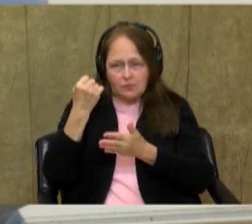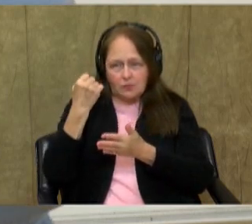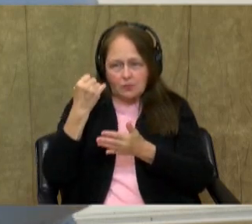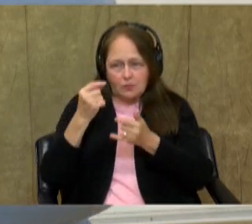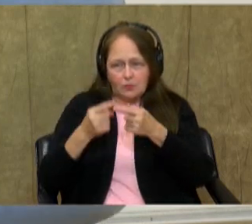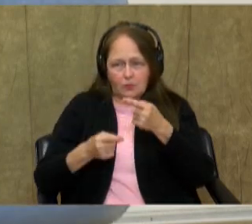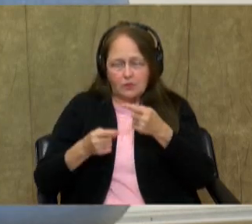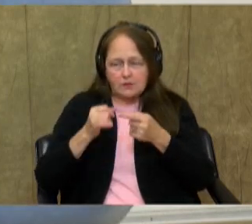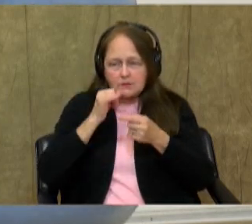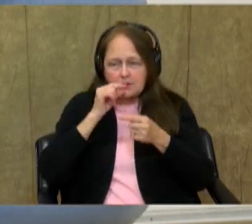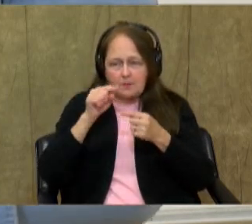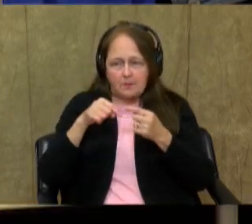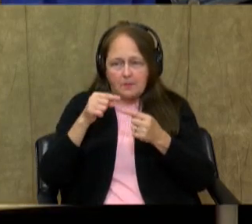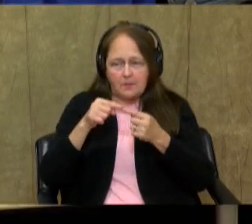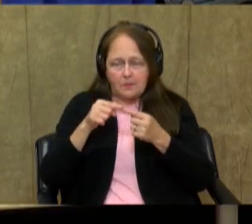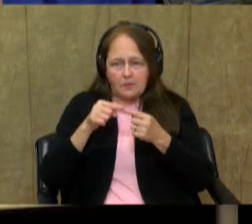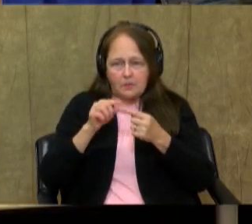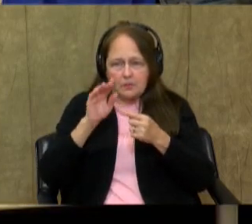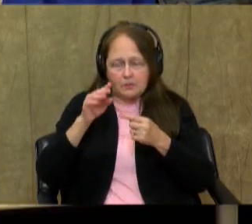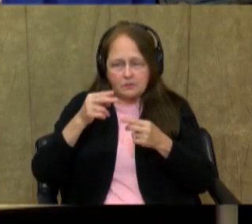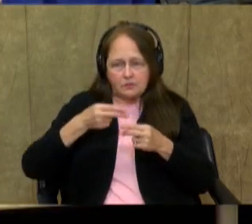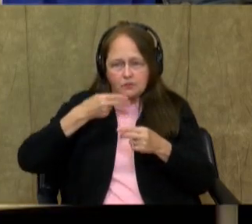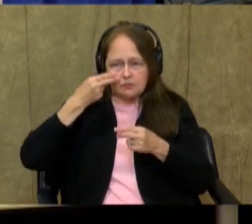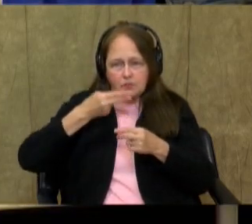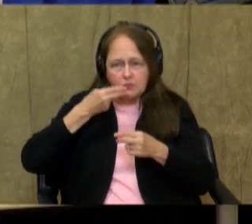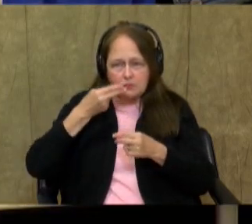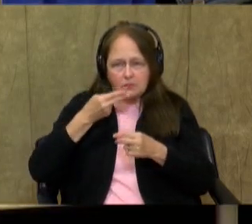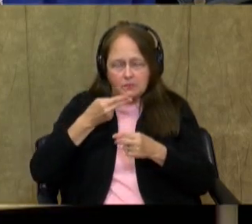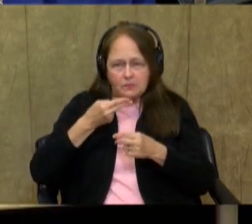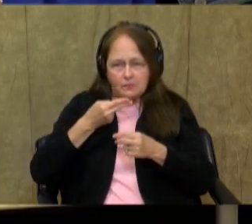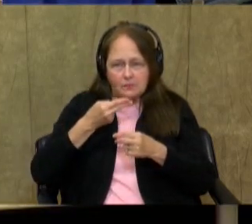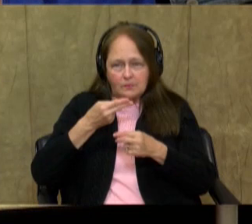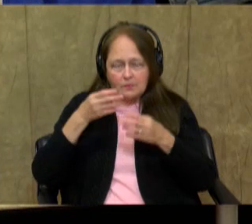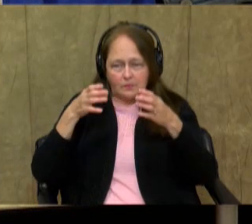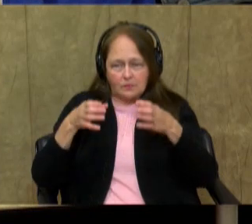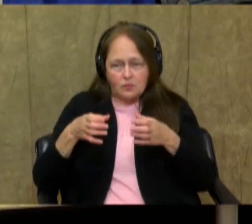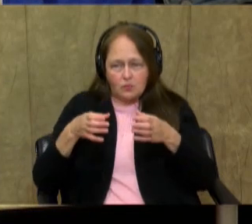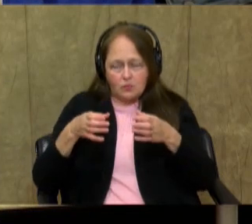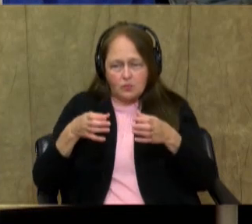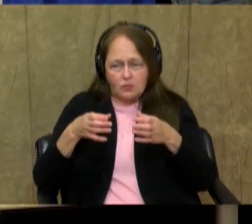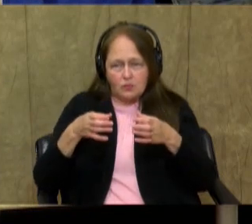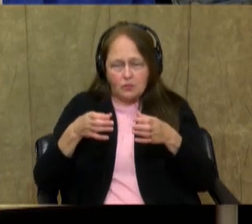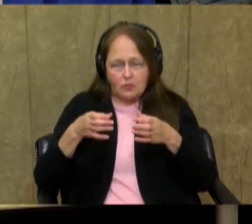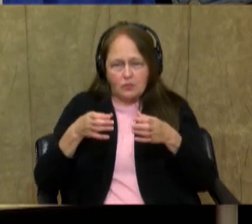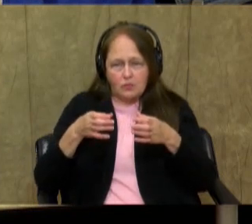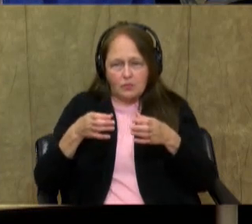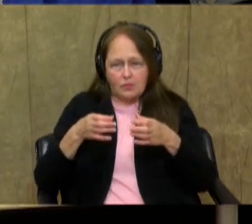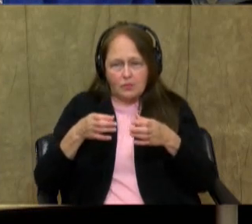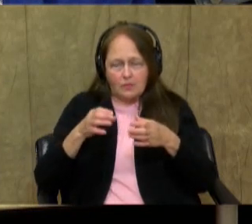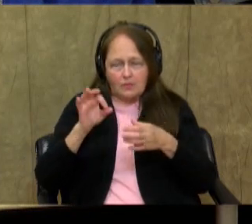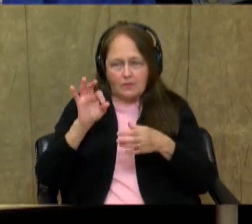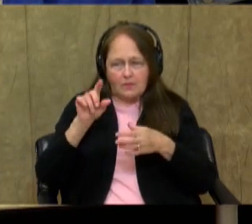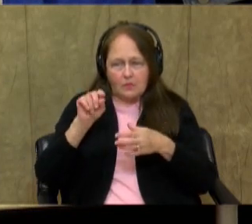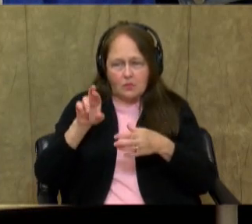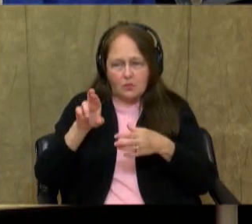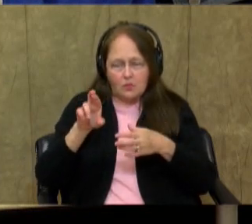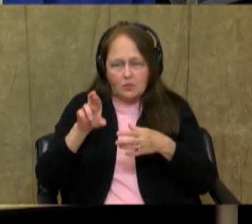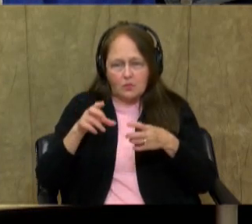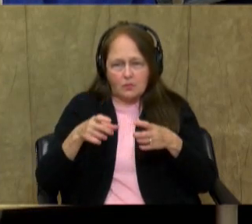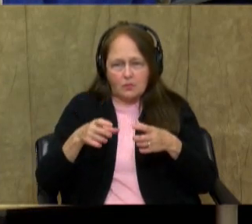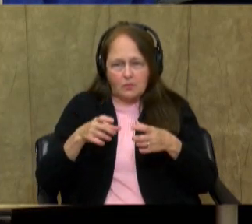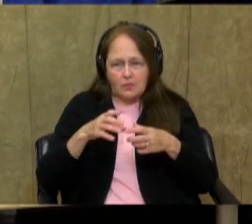about? There's your spoon, your bowl, your